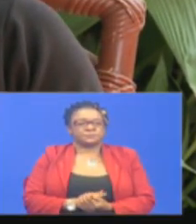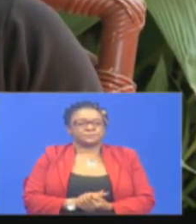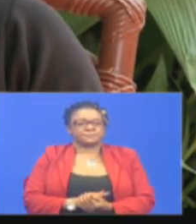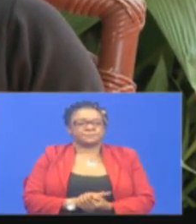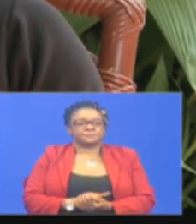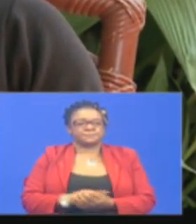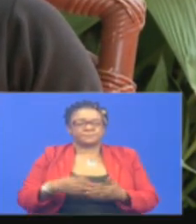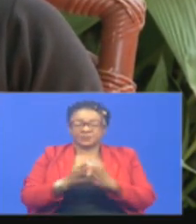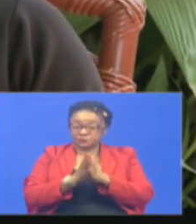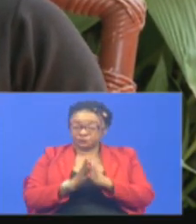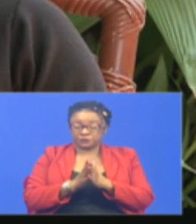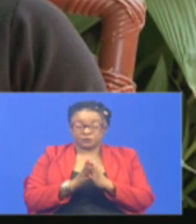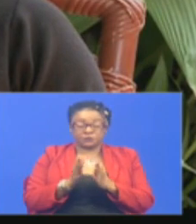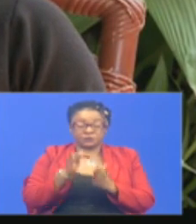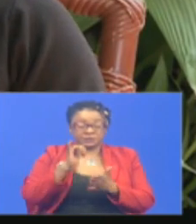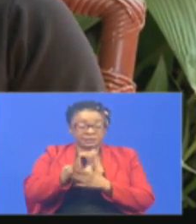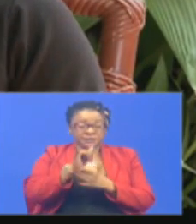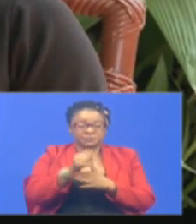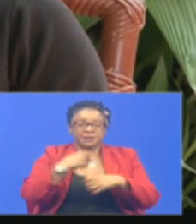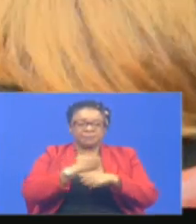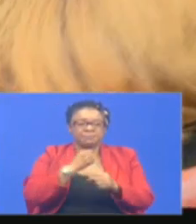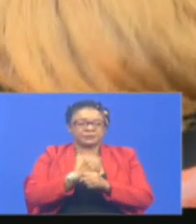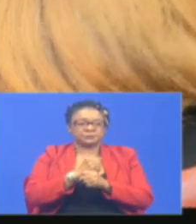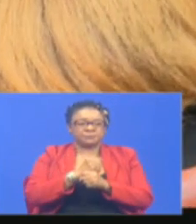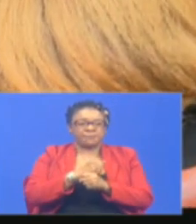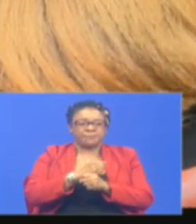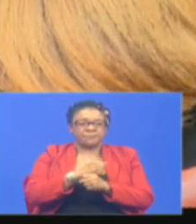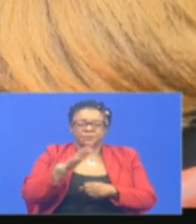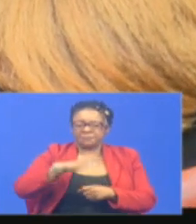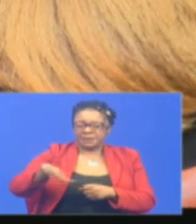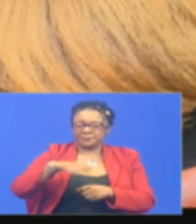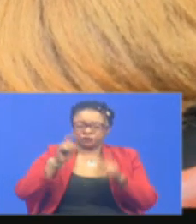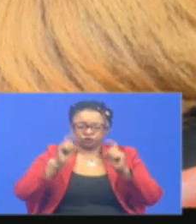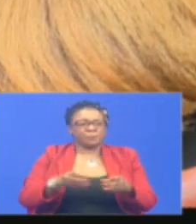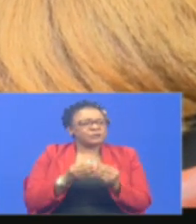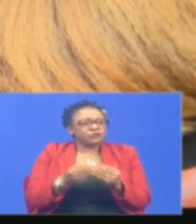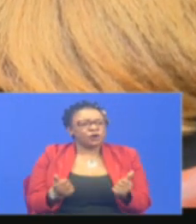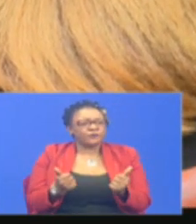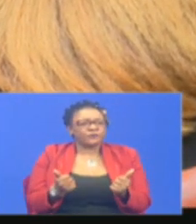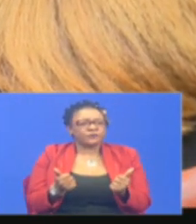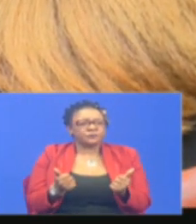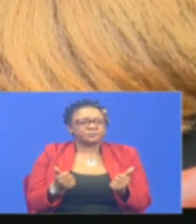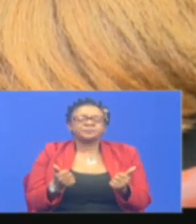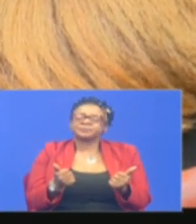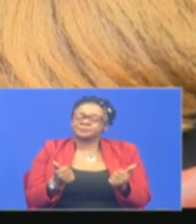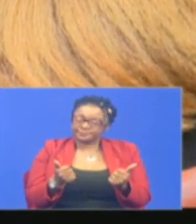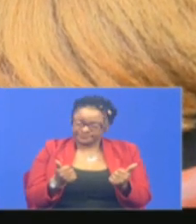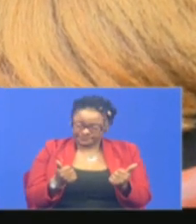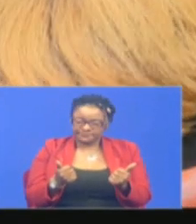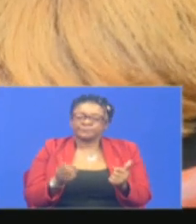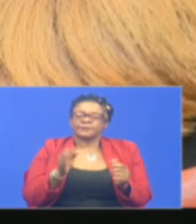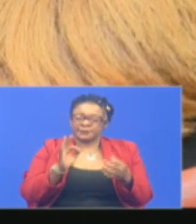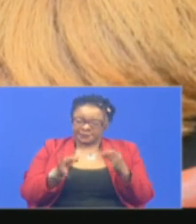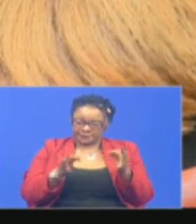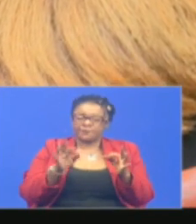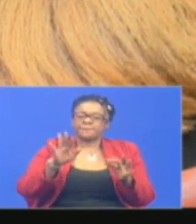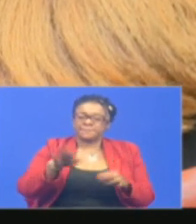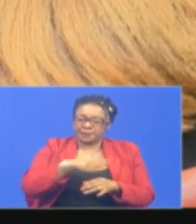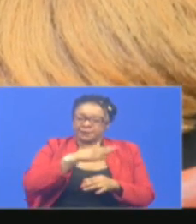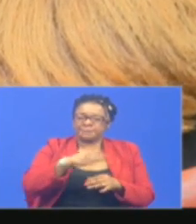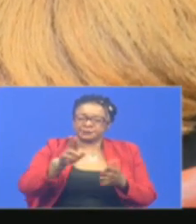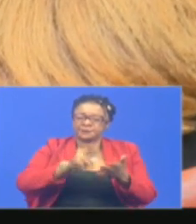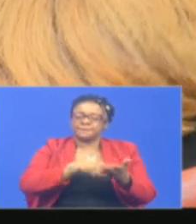has not been met, then ideally it should be dissolved. Yes. For dereliction of duty. If parliament fails